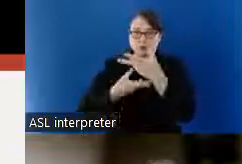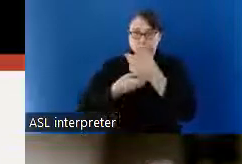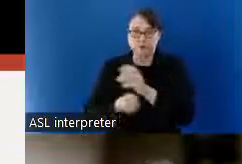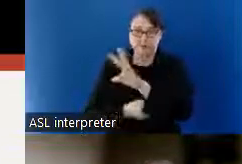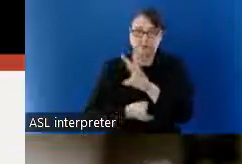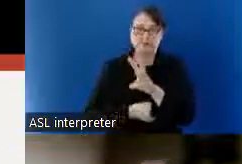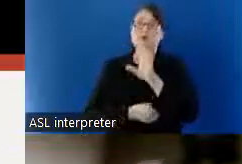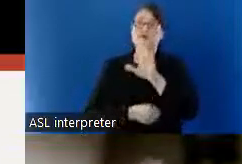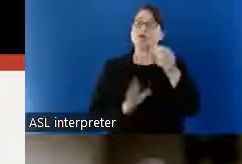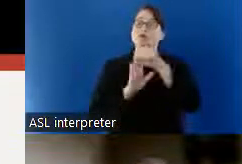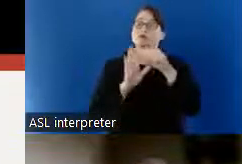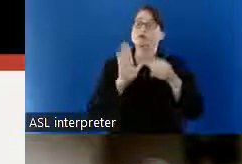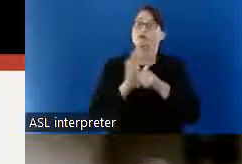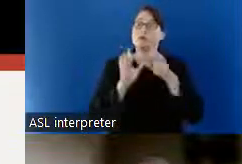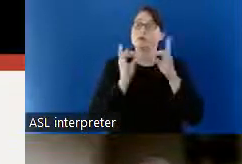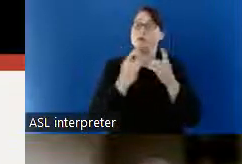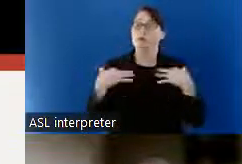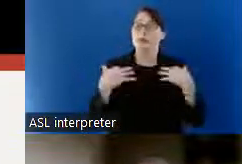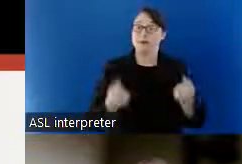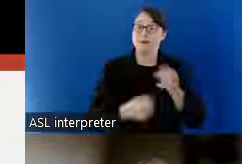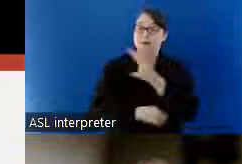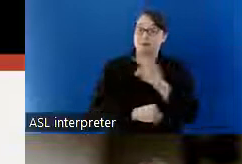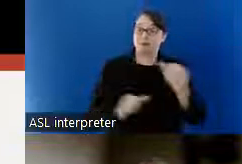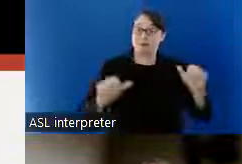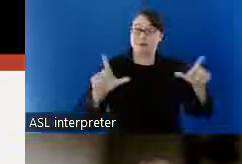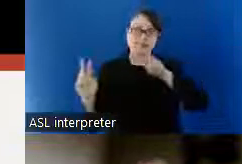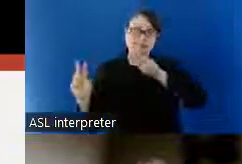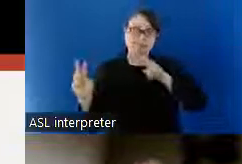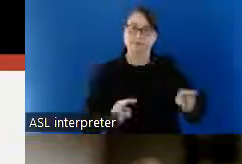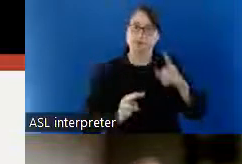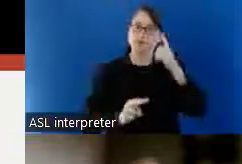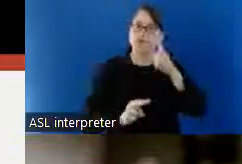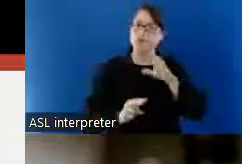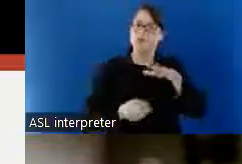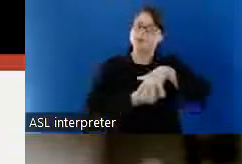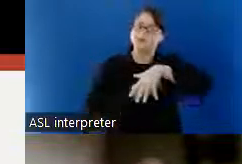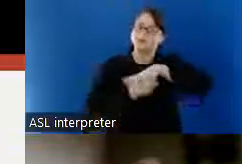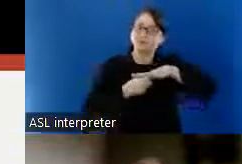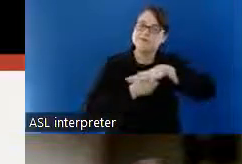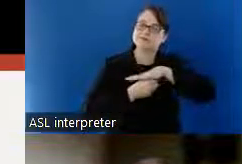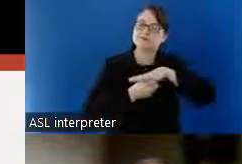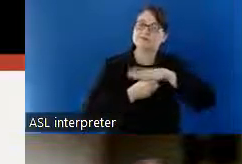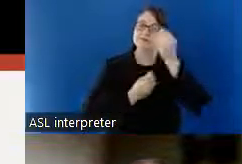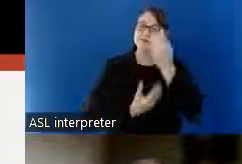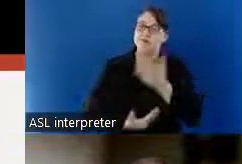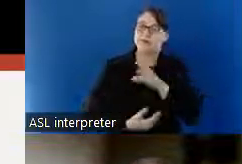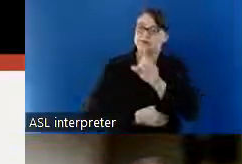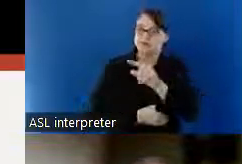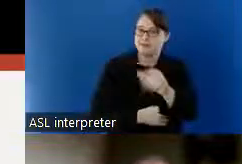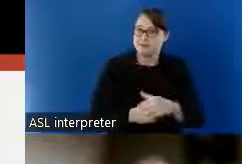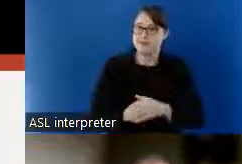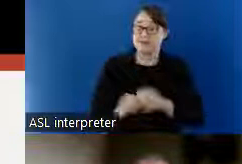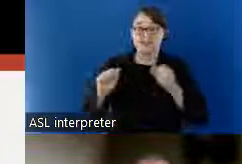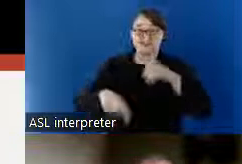get the latest information on what is happening in your area regarding monkeypox. And this can vary significantly from program area, even from state to